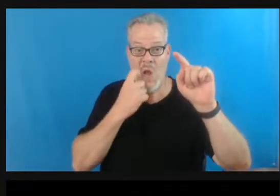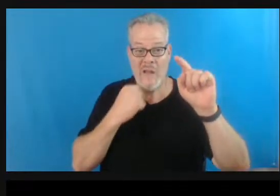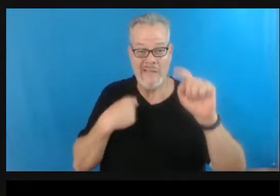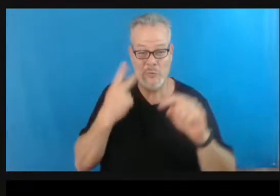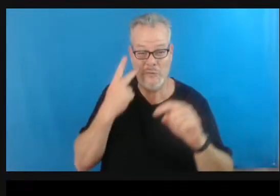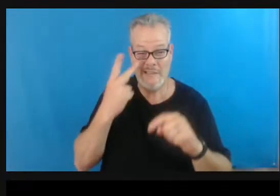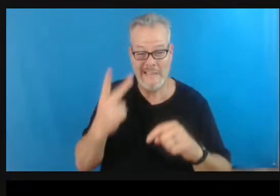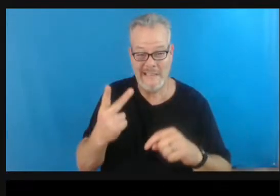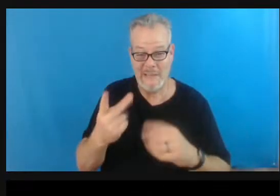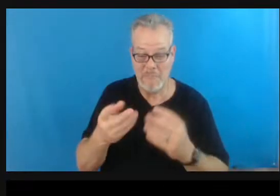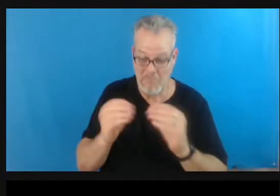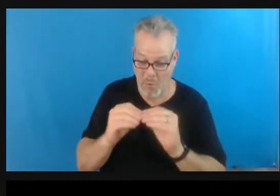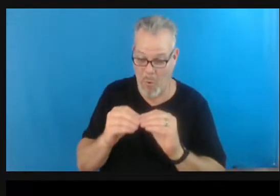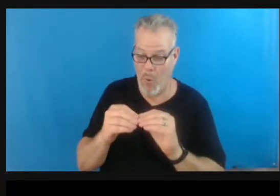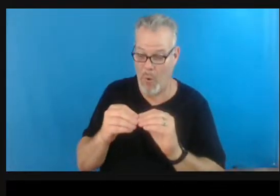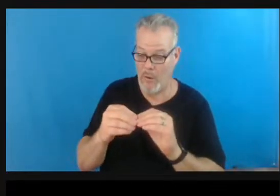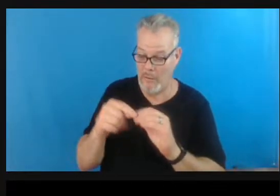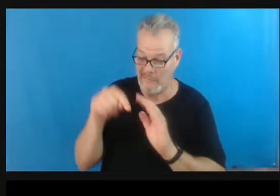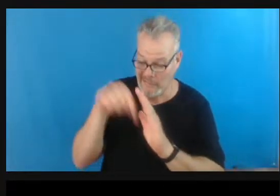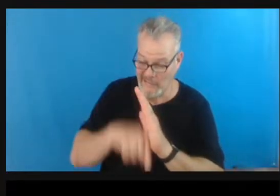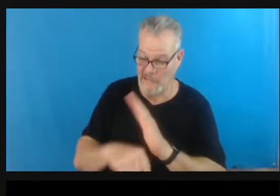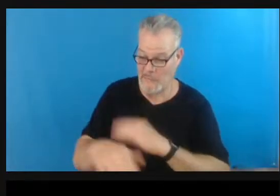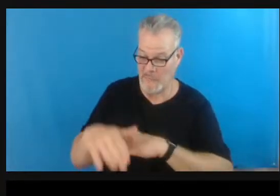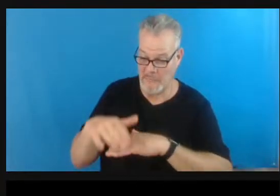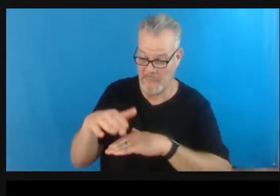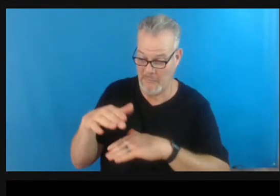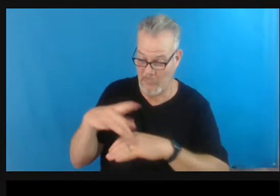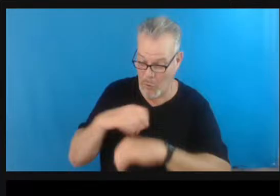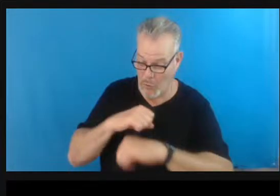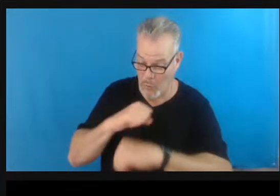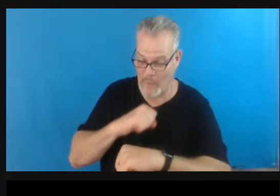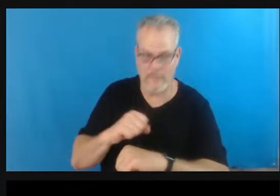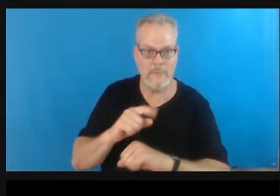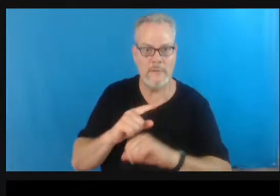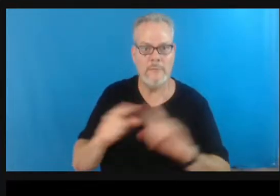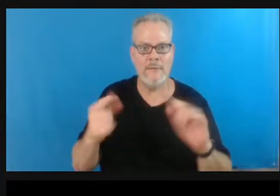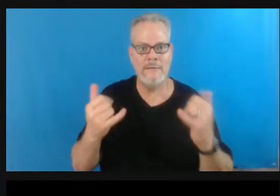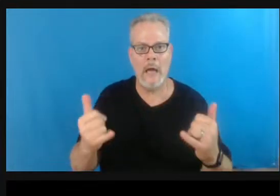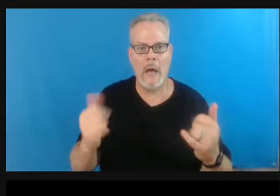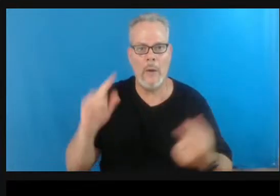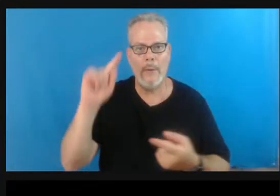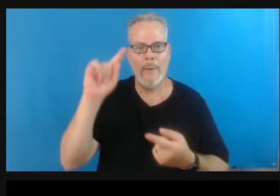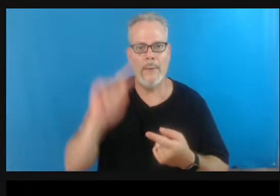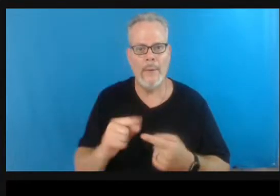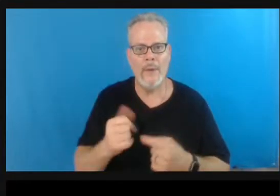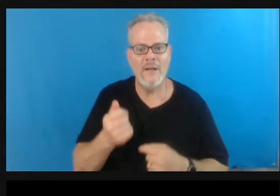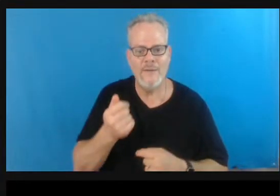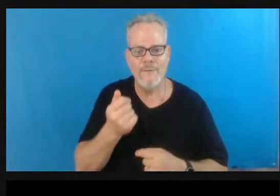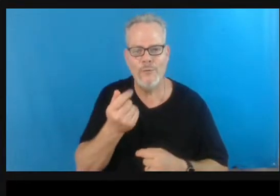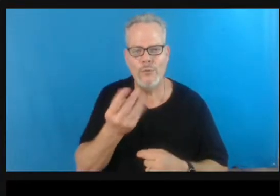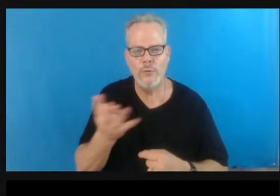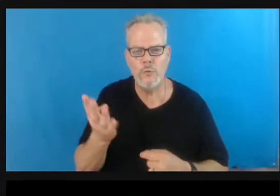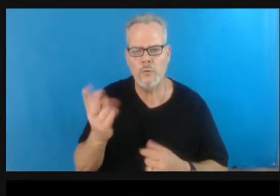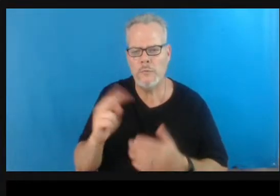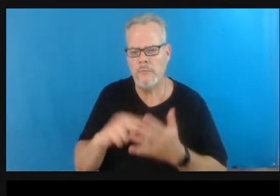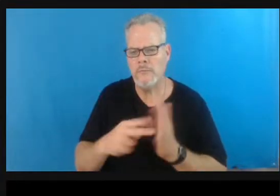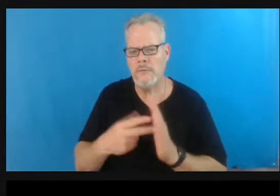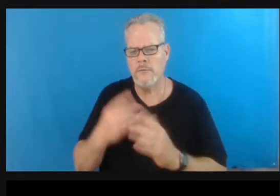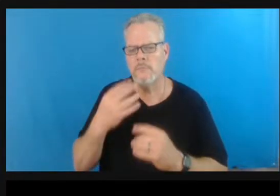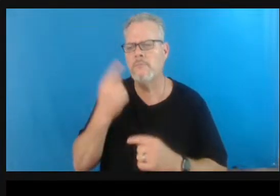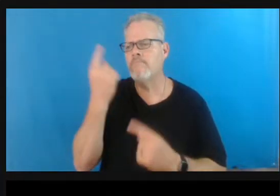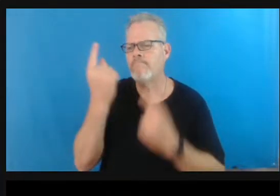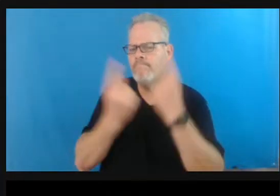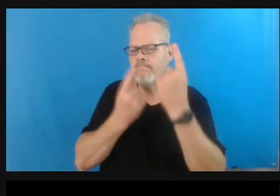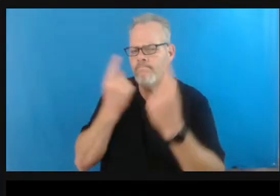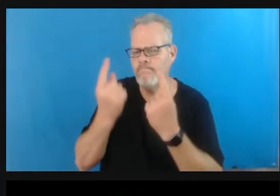zone in Deep Pahala than we're seeing here. So you gotta wonder if there's been some effect here of what Kilauea